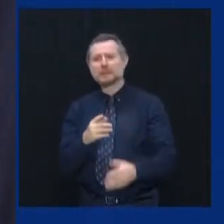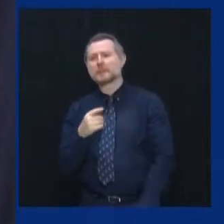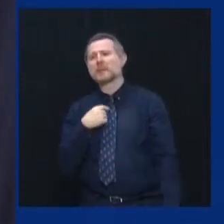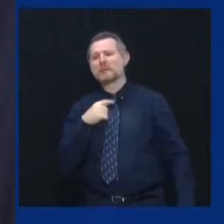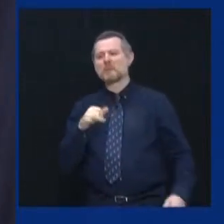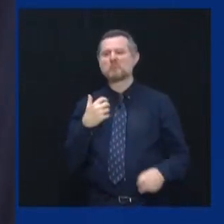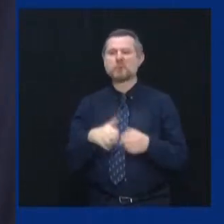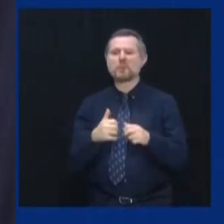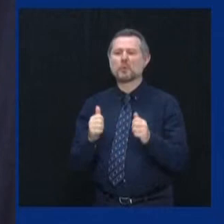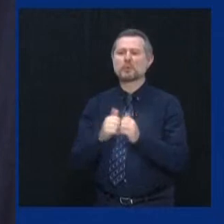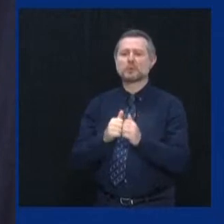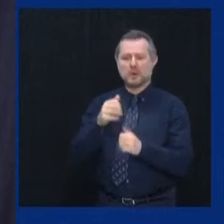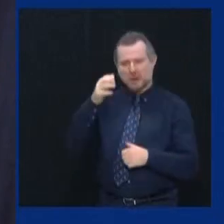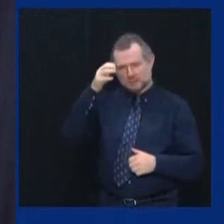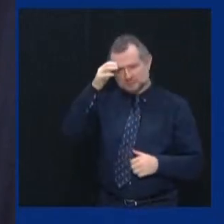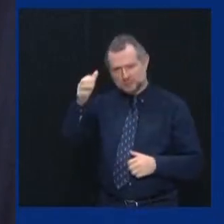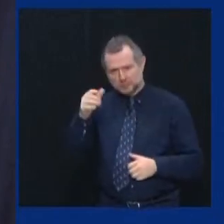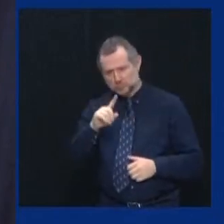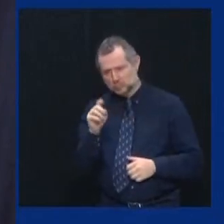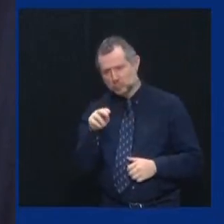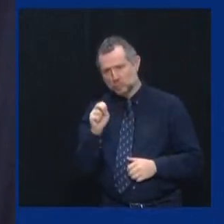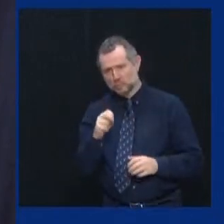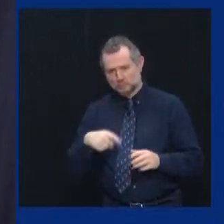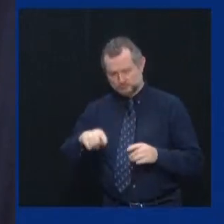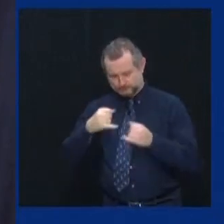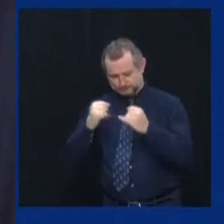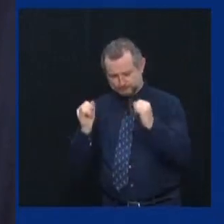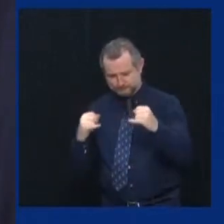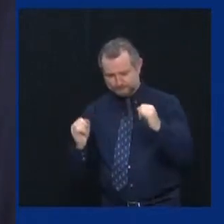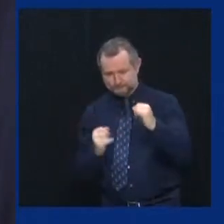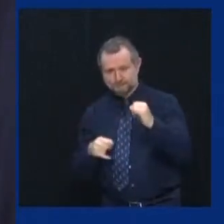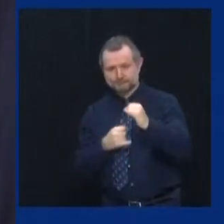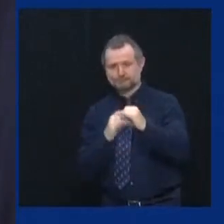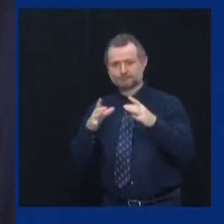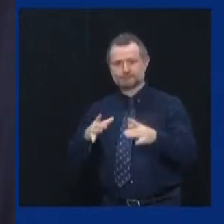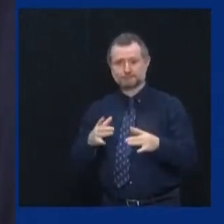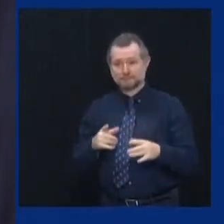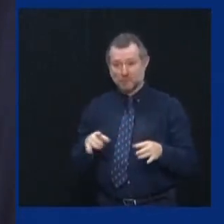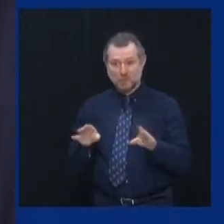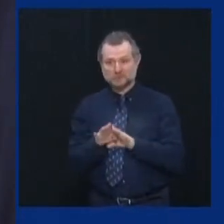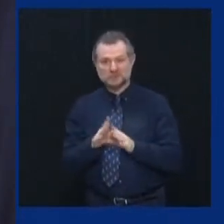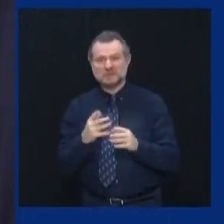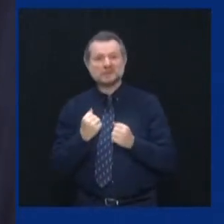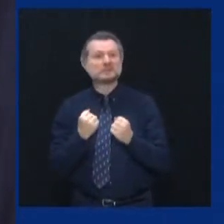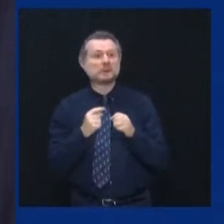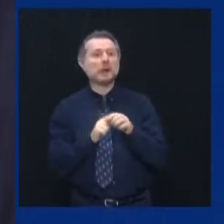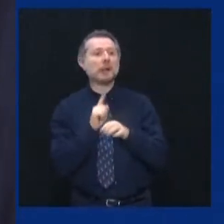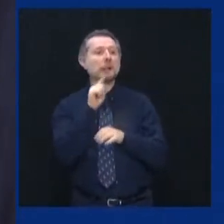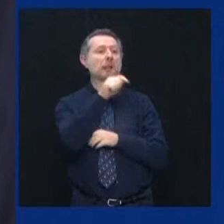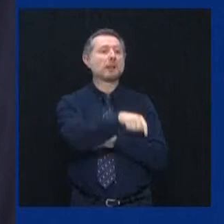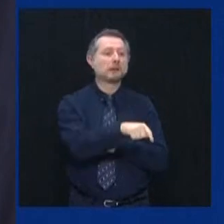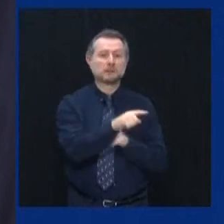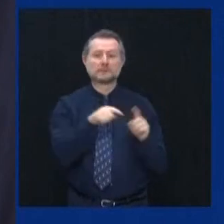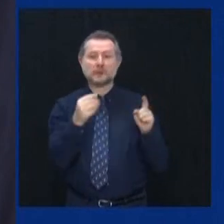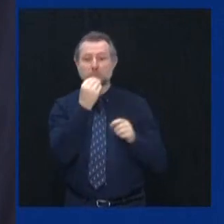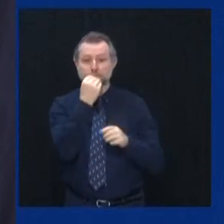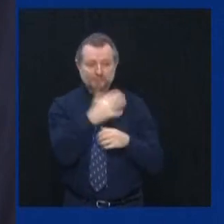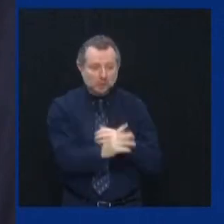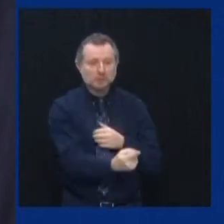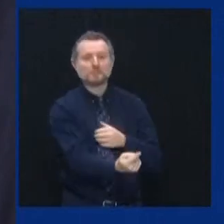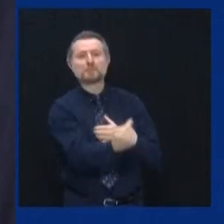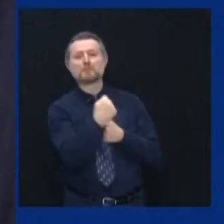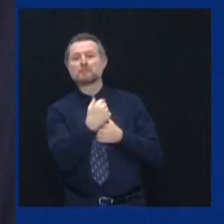zone concept. It's geographic, and people drive outside the zone. I have a great deal